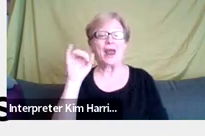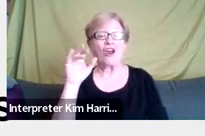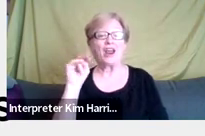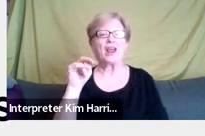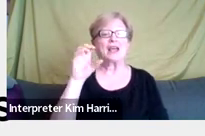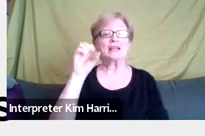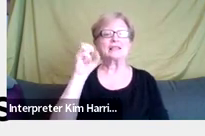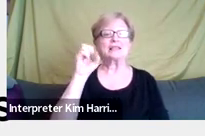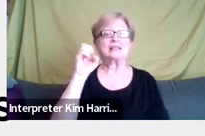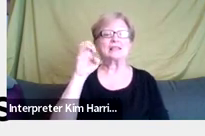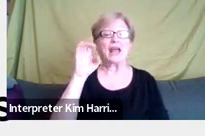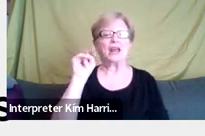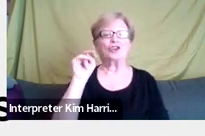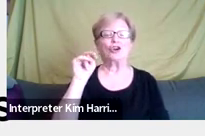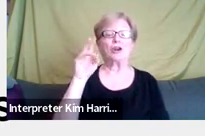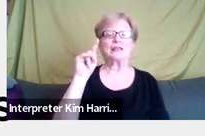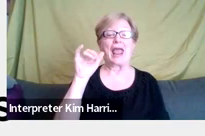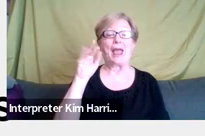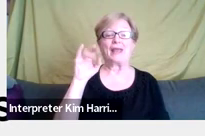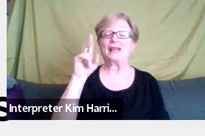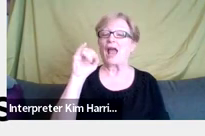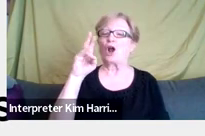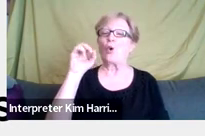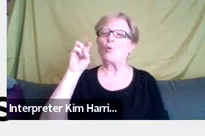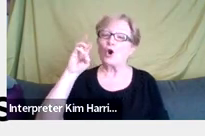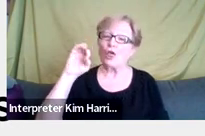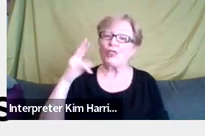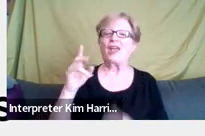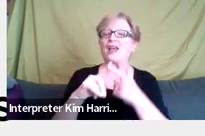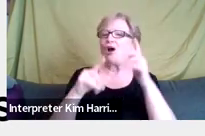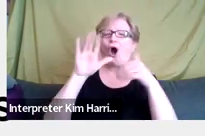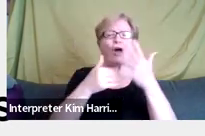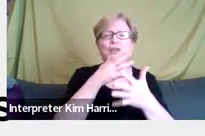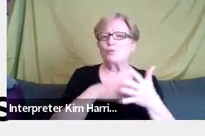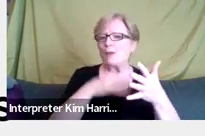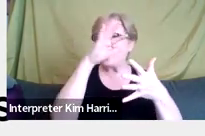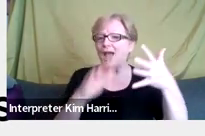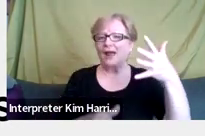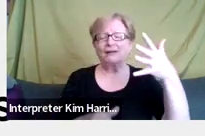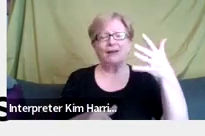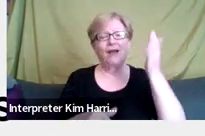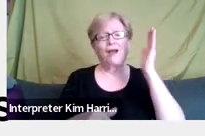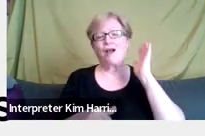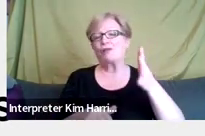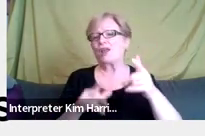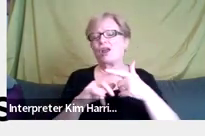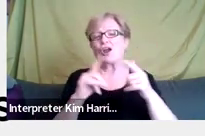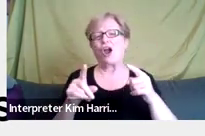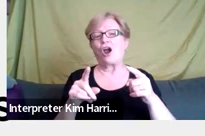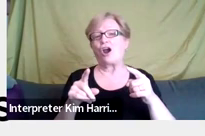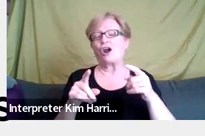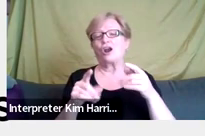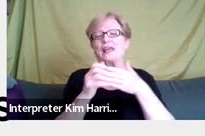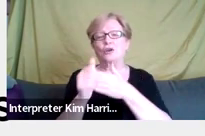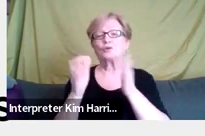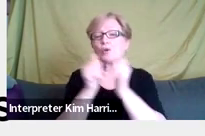Tammy Duckworth. So all these are women in the disability justice space and just